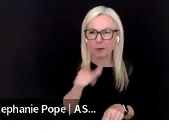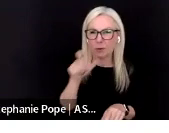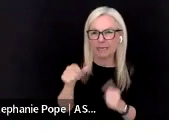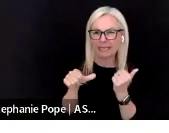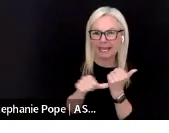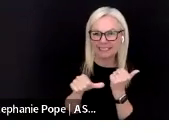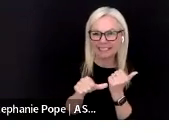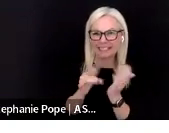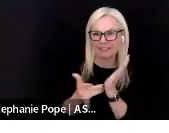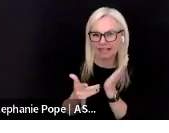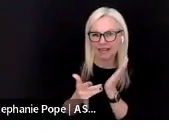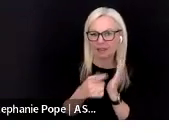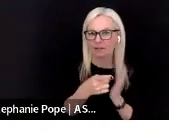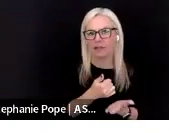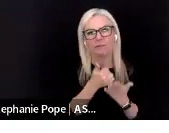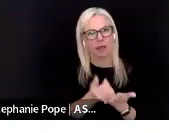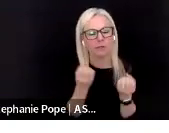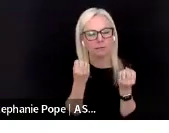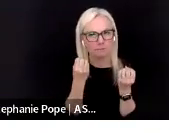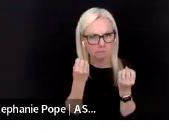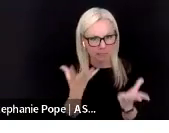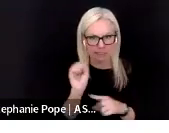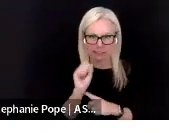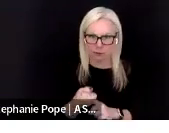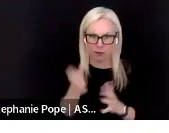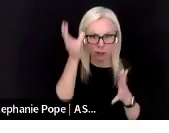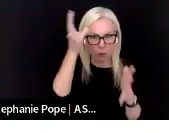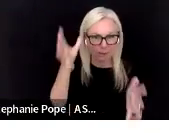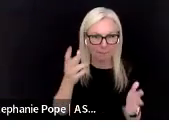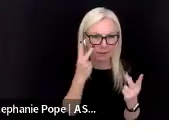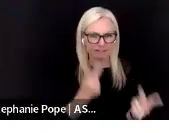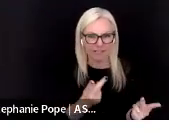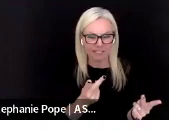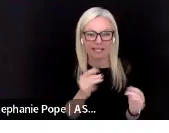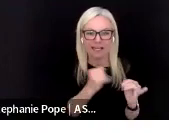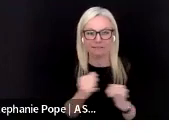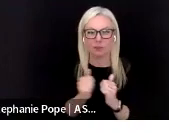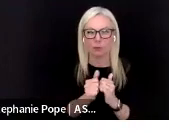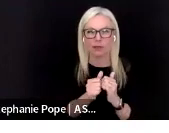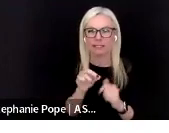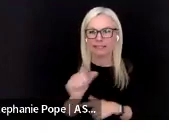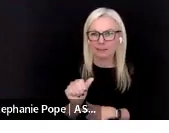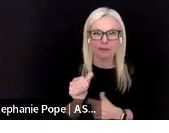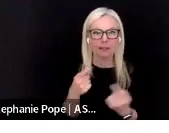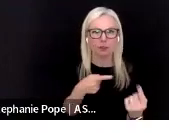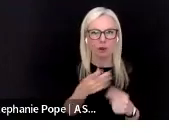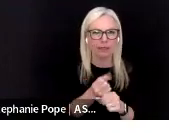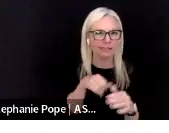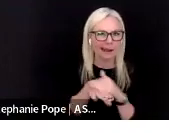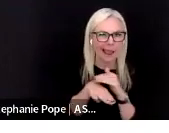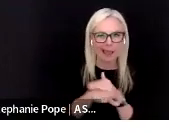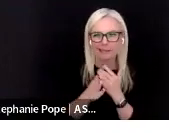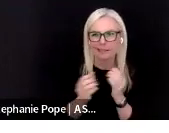assistive technology, they have helped out in so many situations, grandparents visiting, individuals with disabilities struggling to get access to